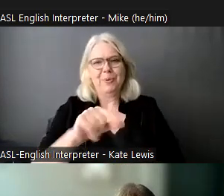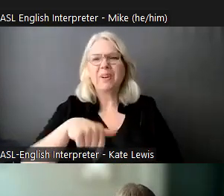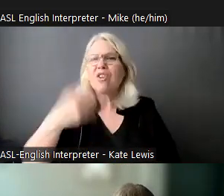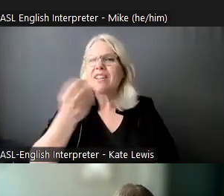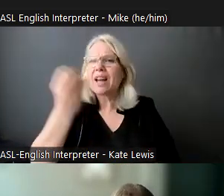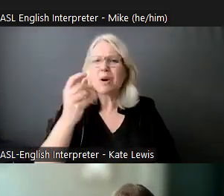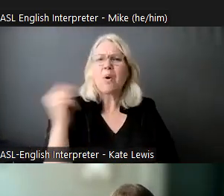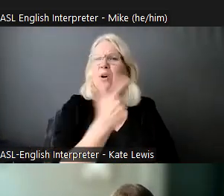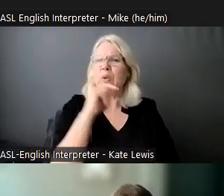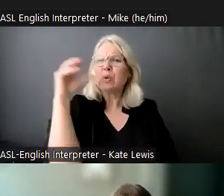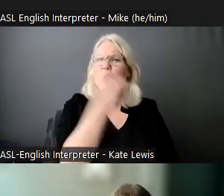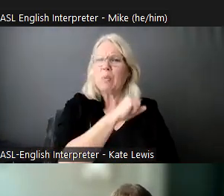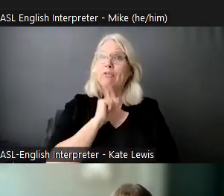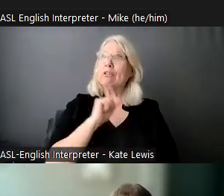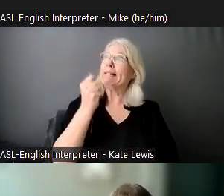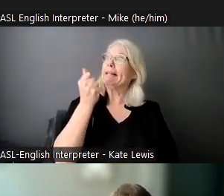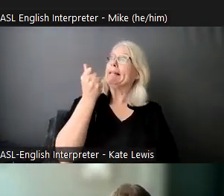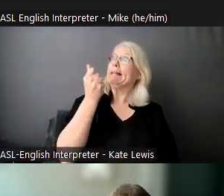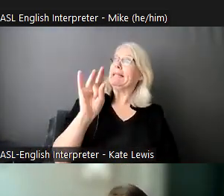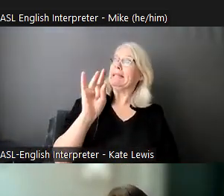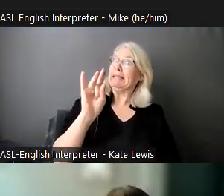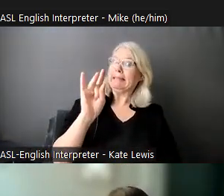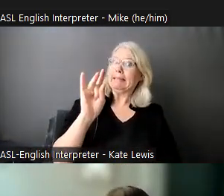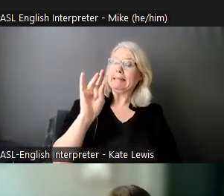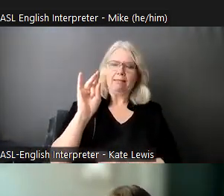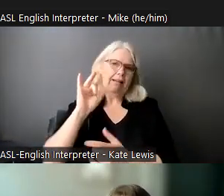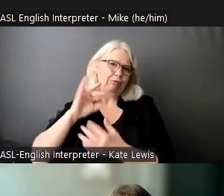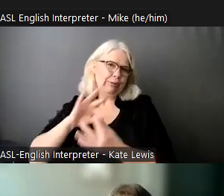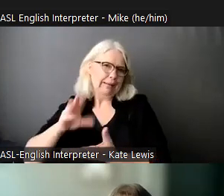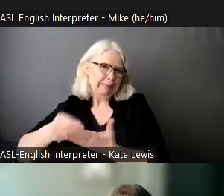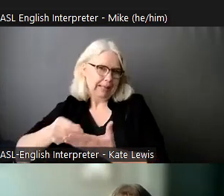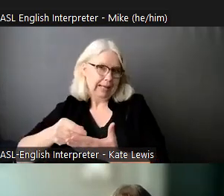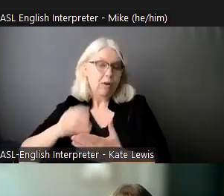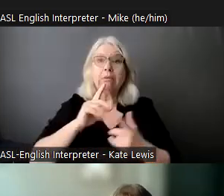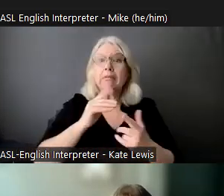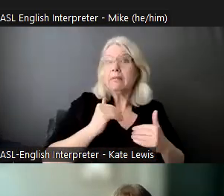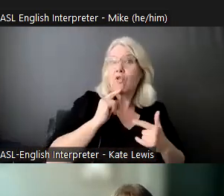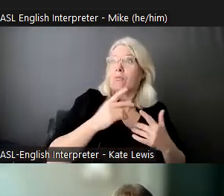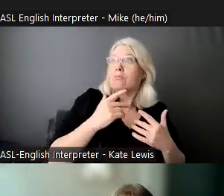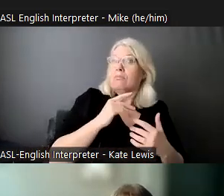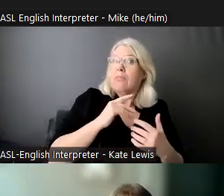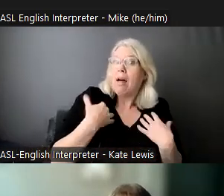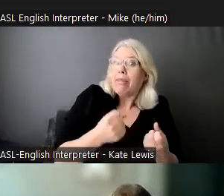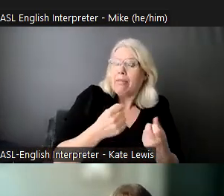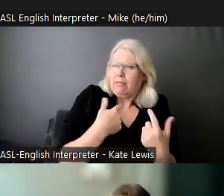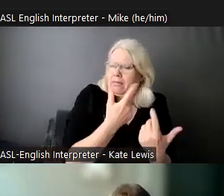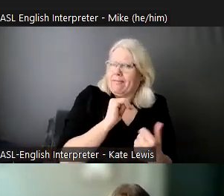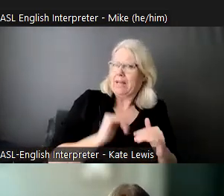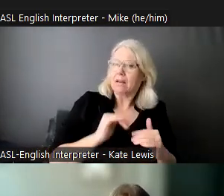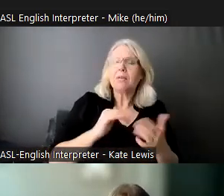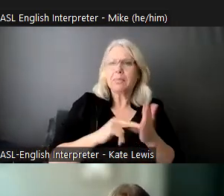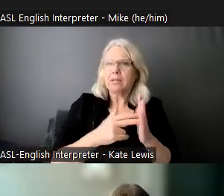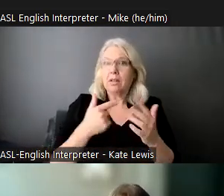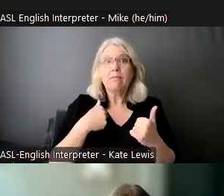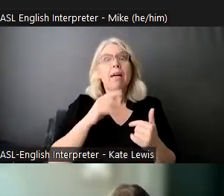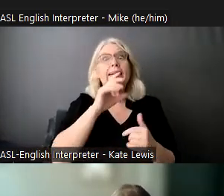we turned 18 for money and even younger for personal care, we are presumed to be